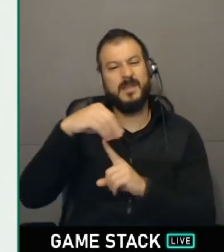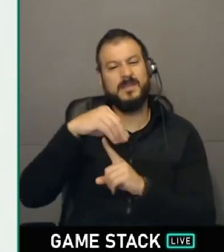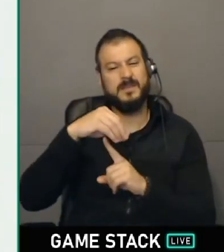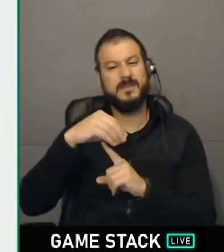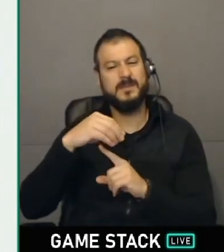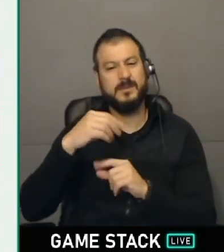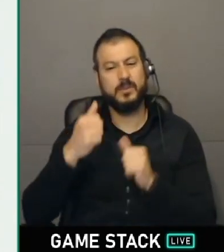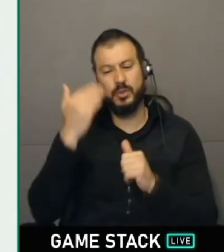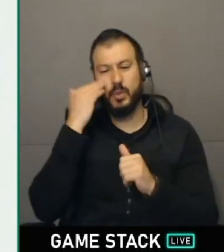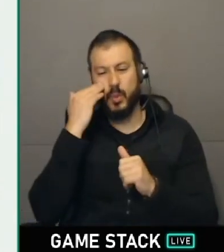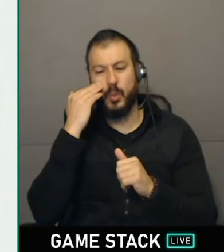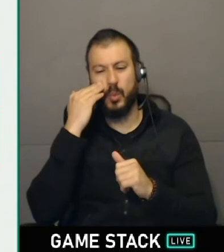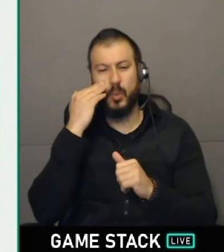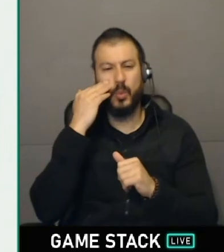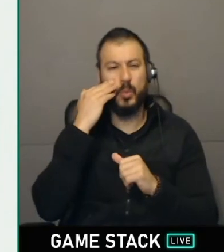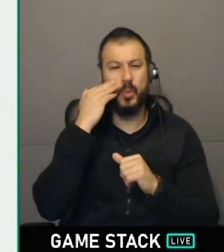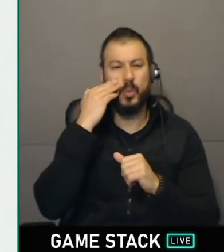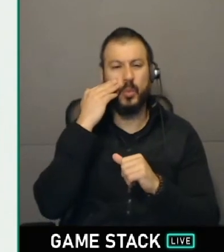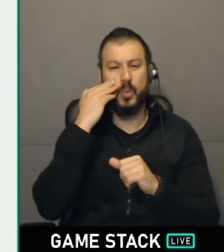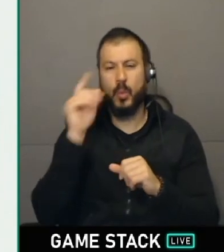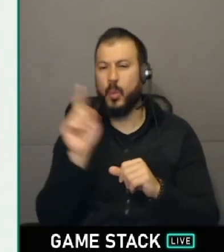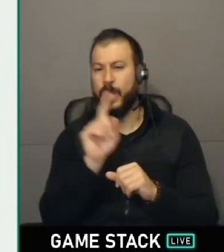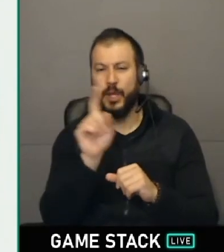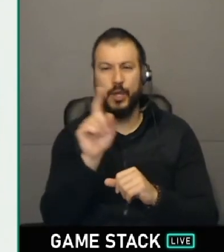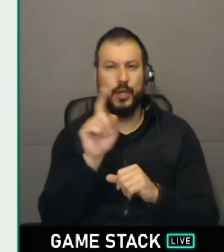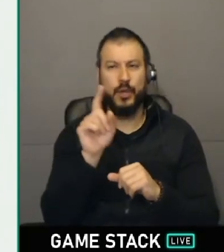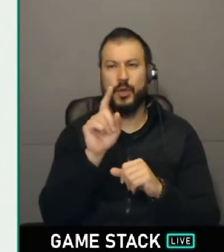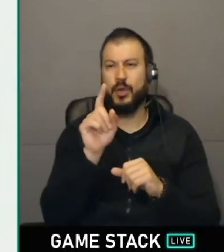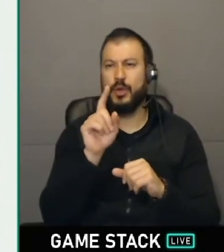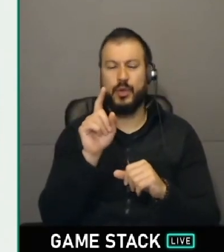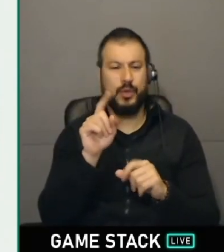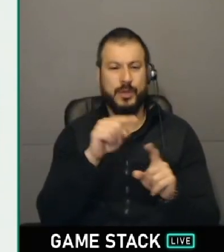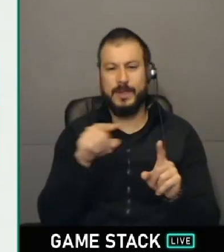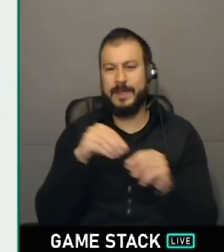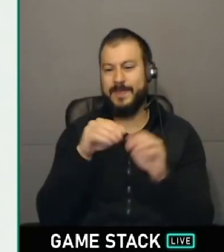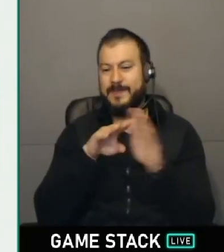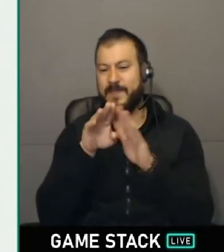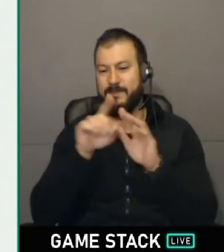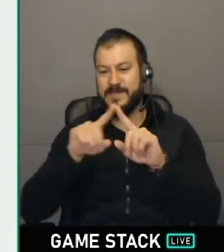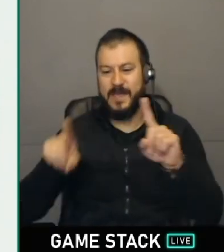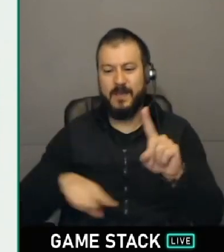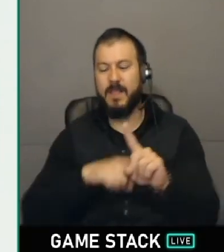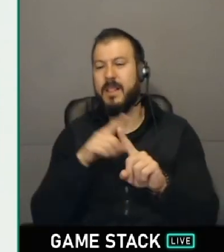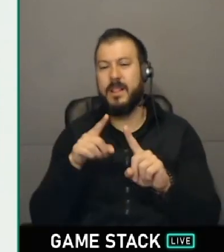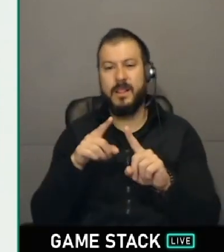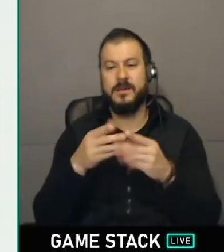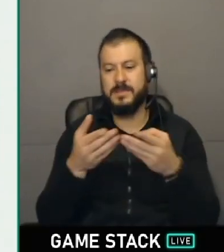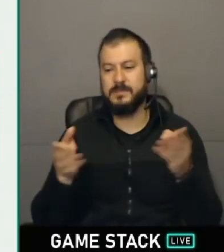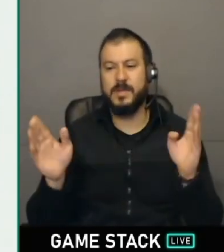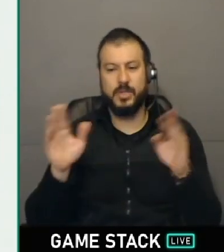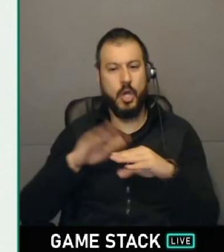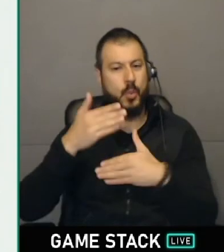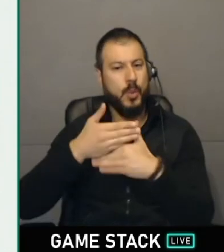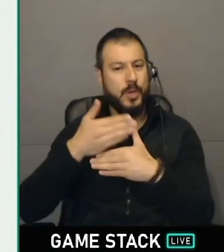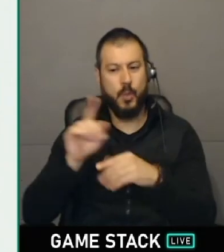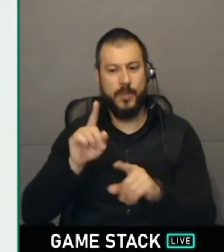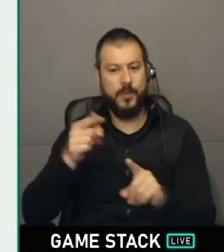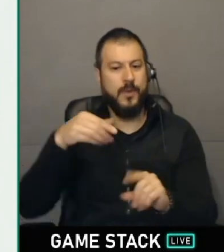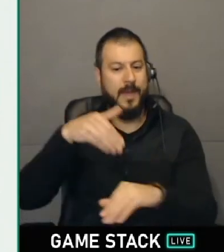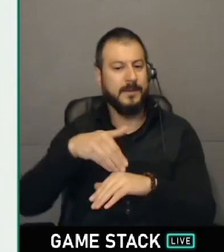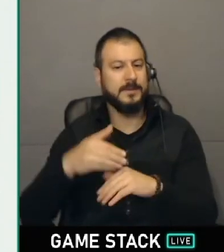know where in the development cycle of spatial platform on Windows they are at.